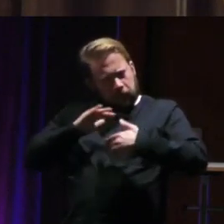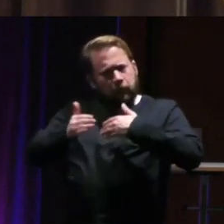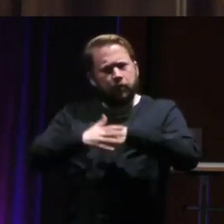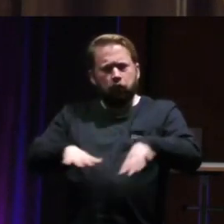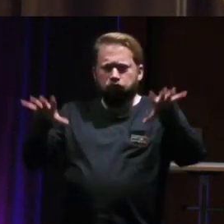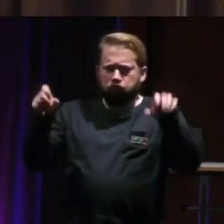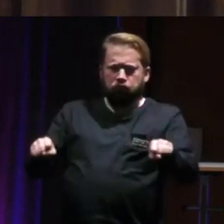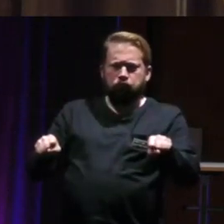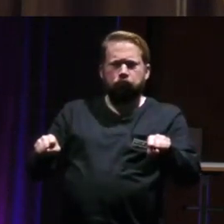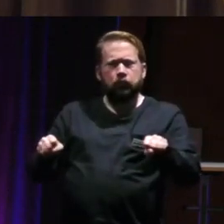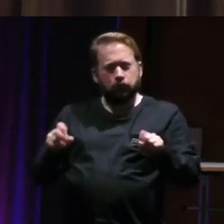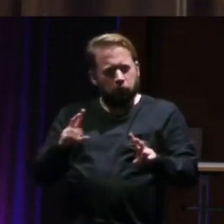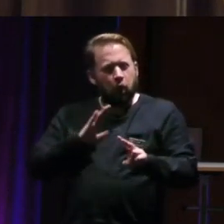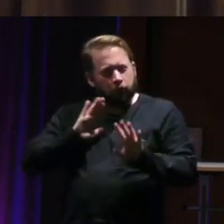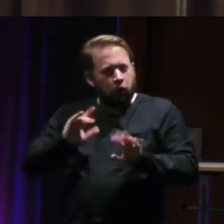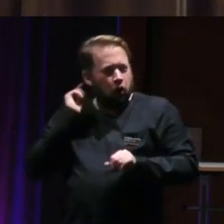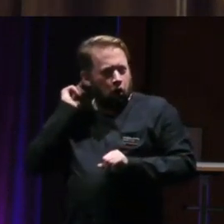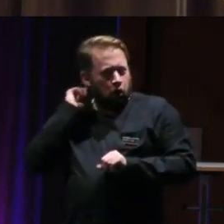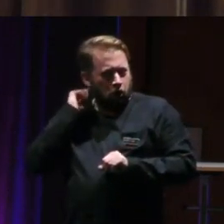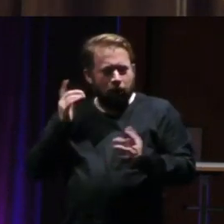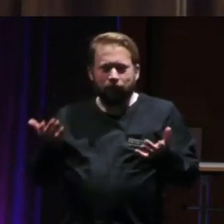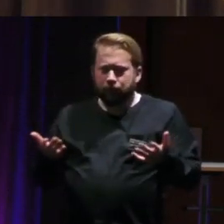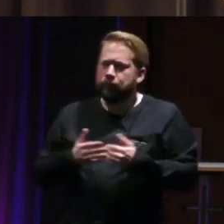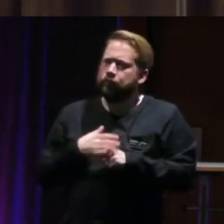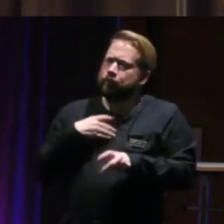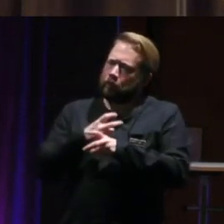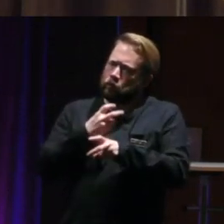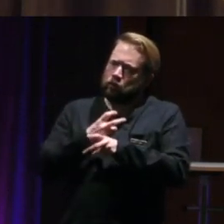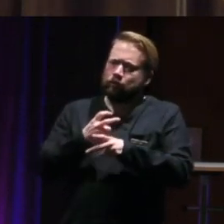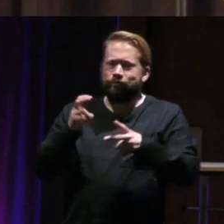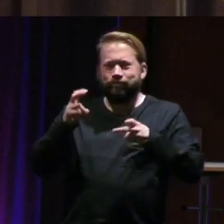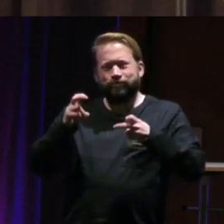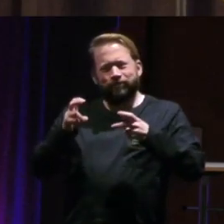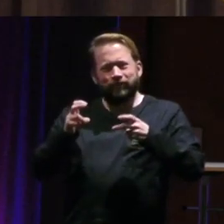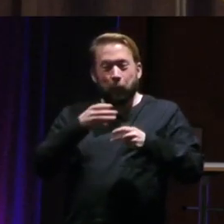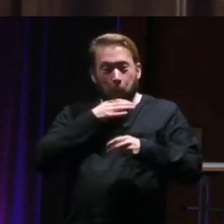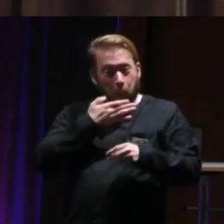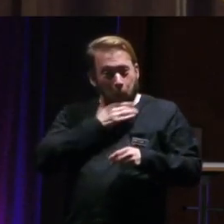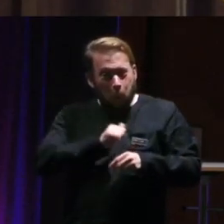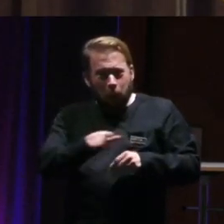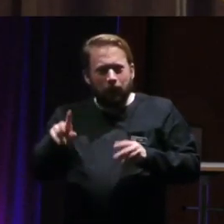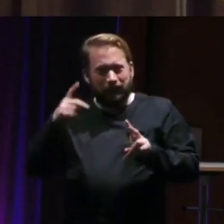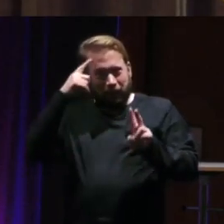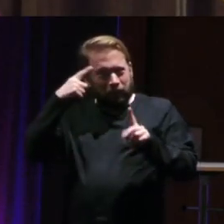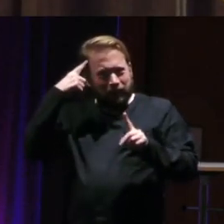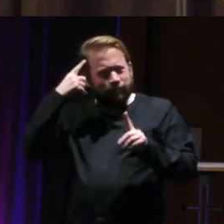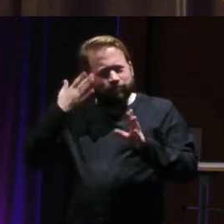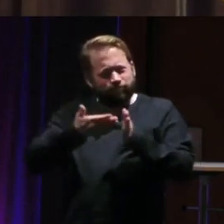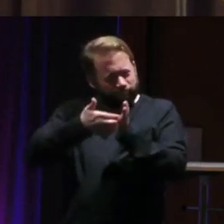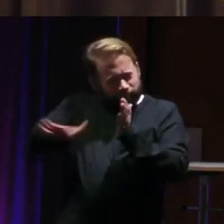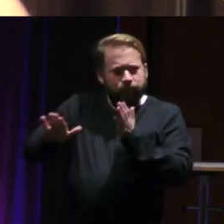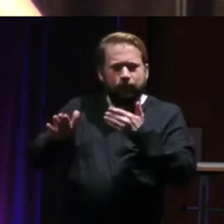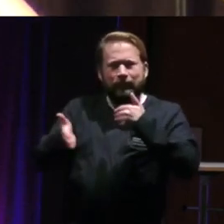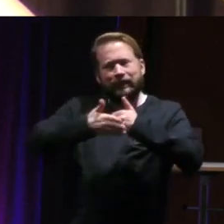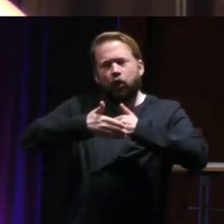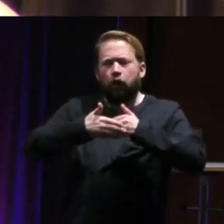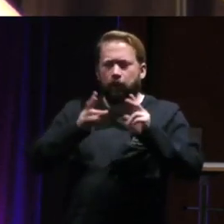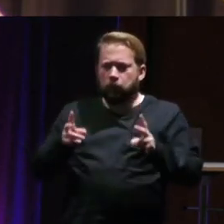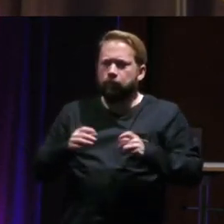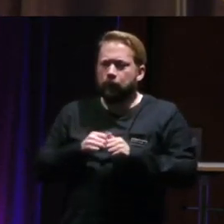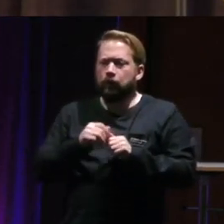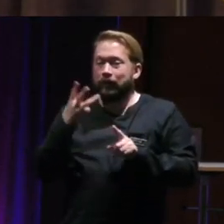when you should switch it off forever when you are young. Mm-hmm. And when you're 30, 40, it's hard to switch it off.